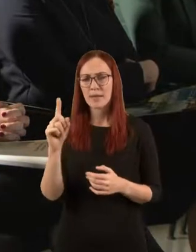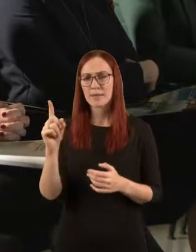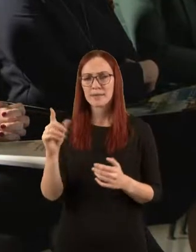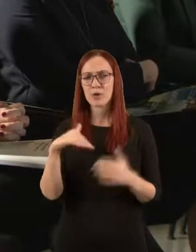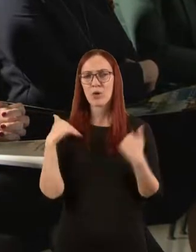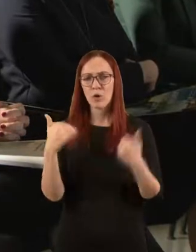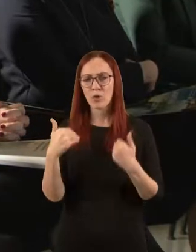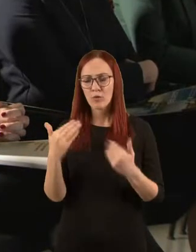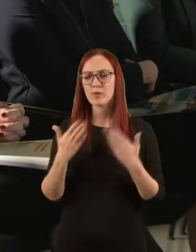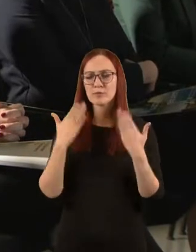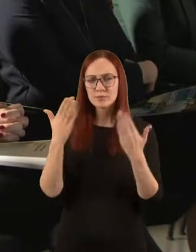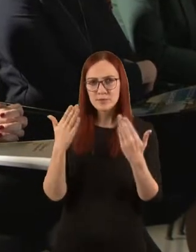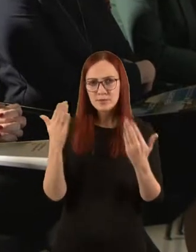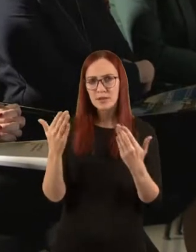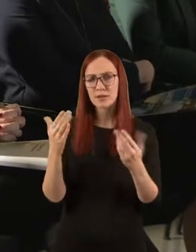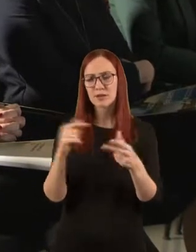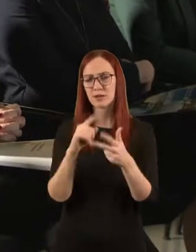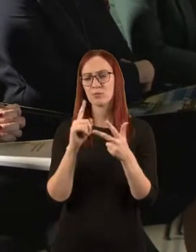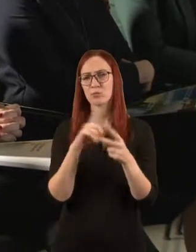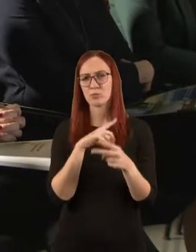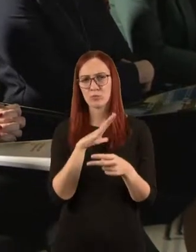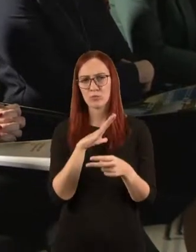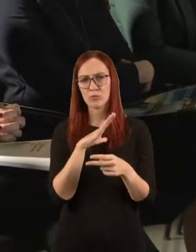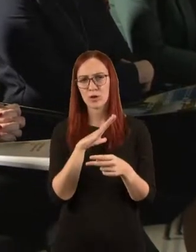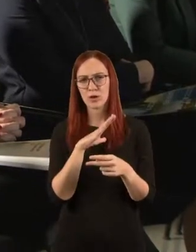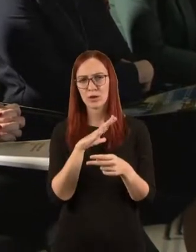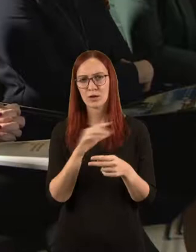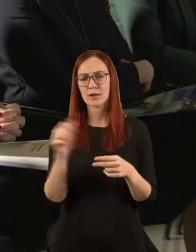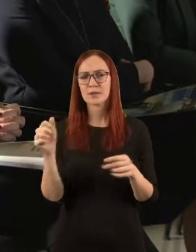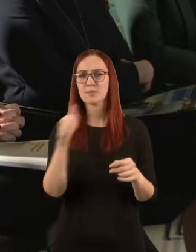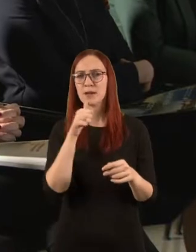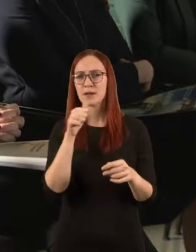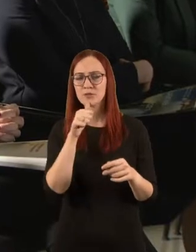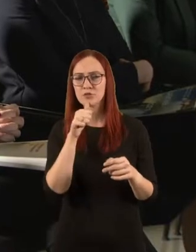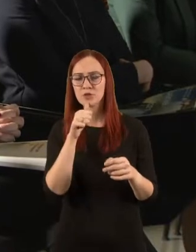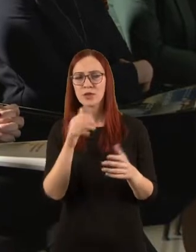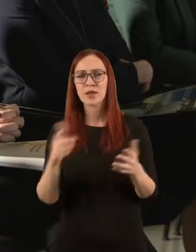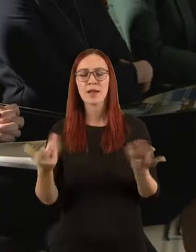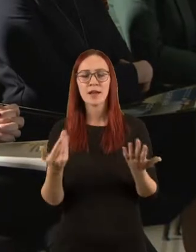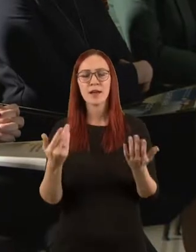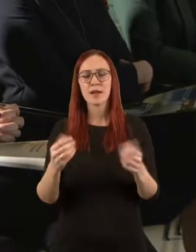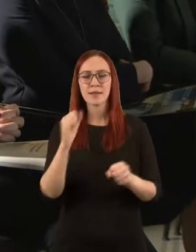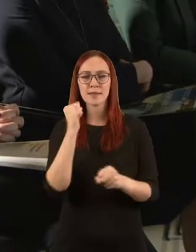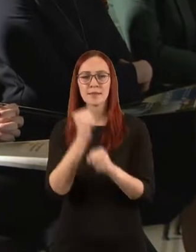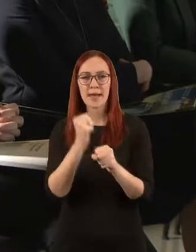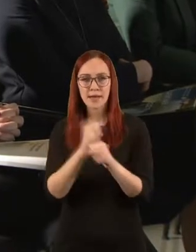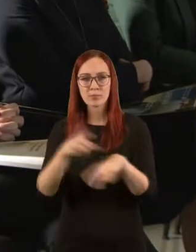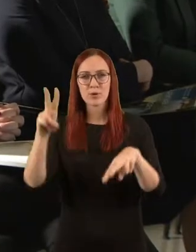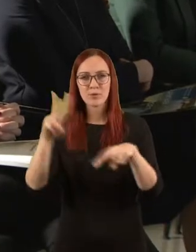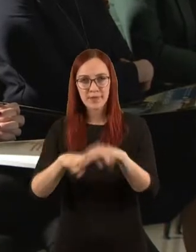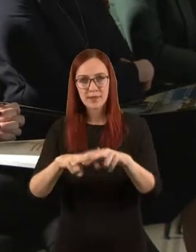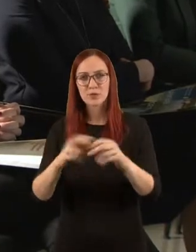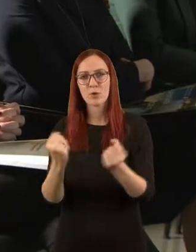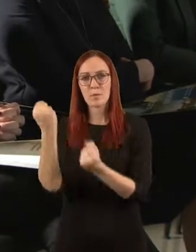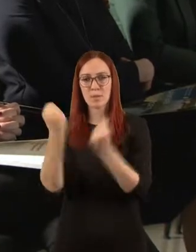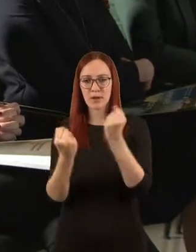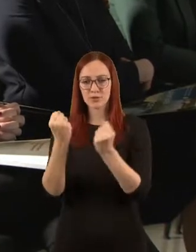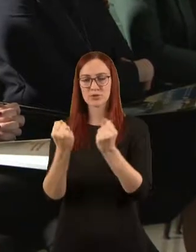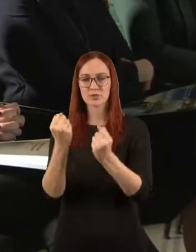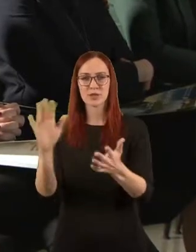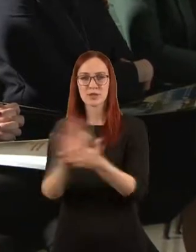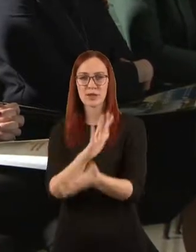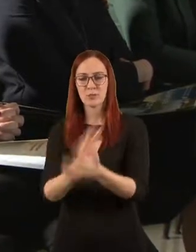Well, I'm not sure whether you mentioned this in your presentation, but one of the